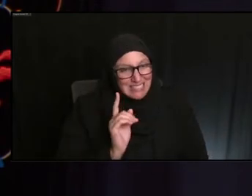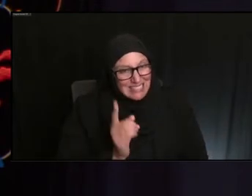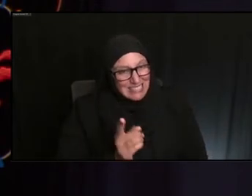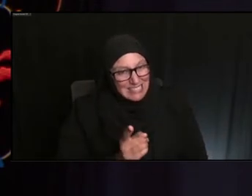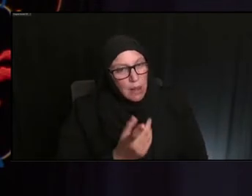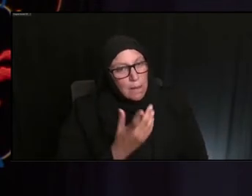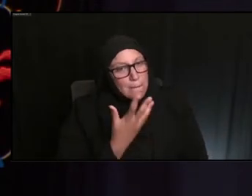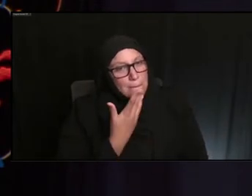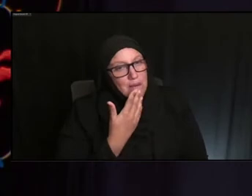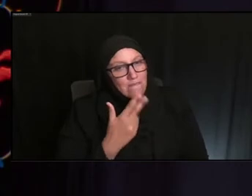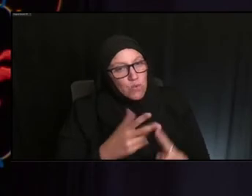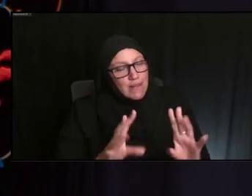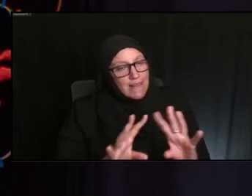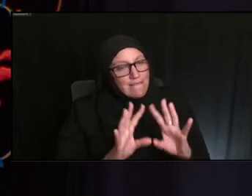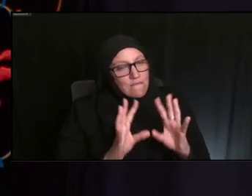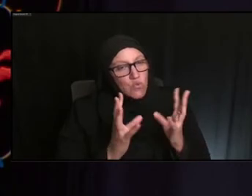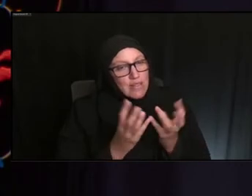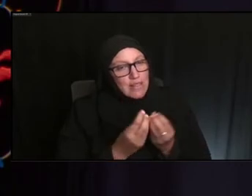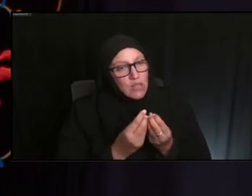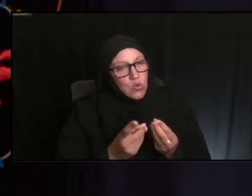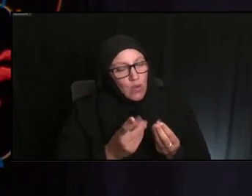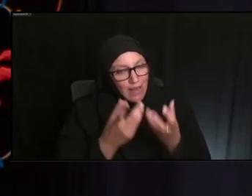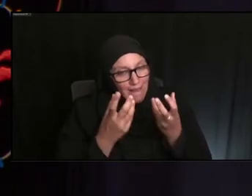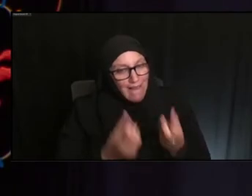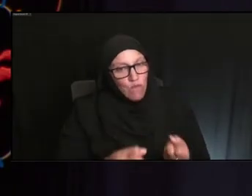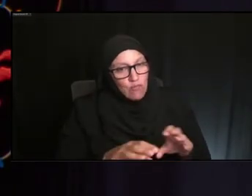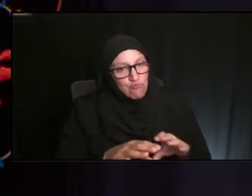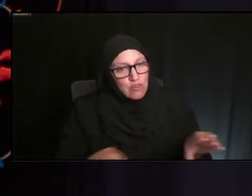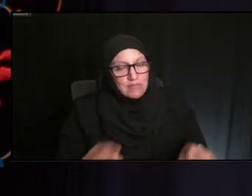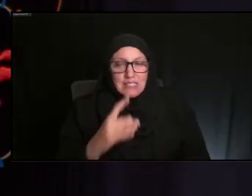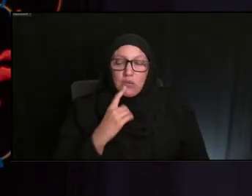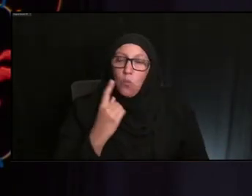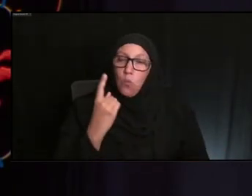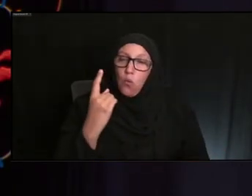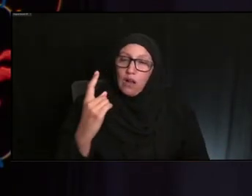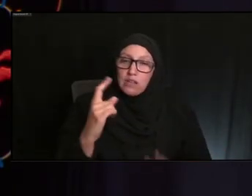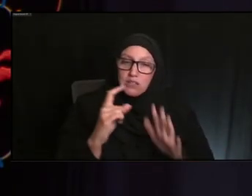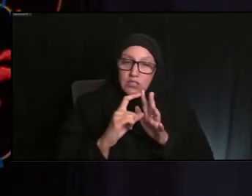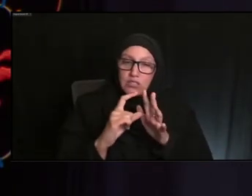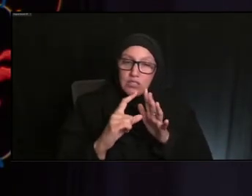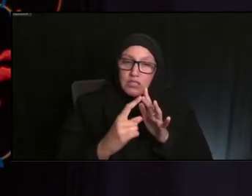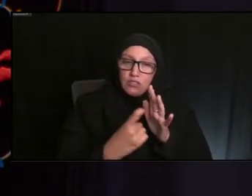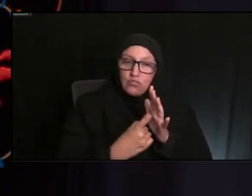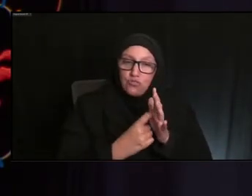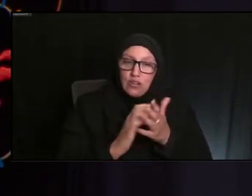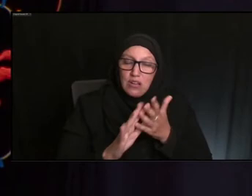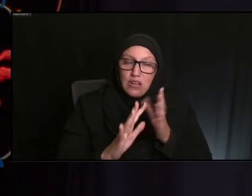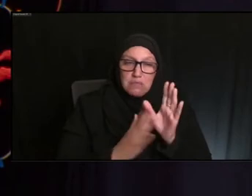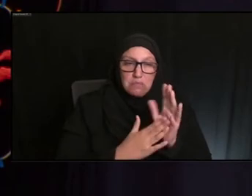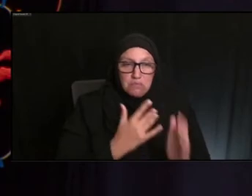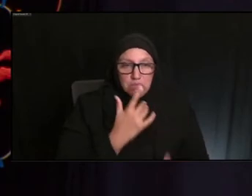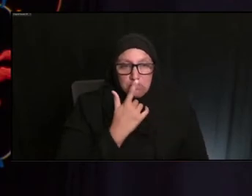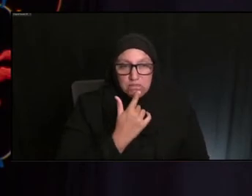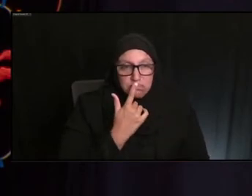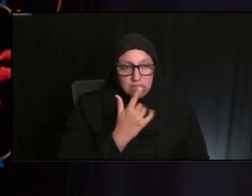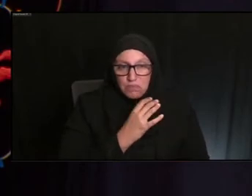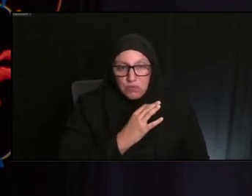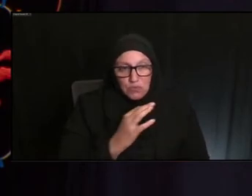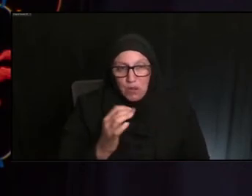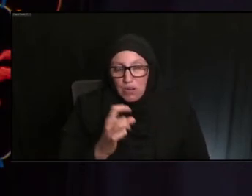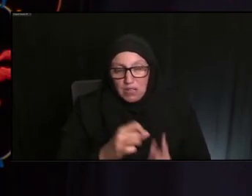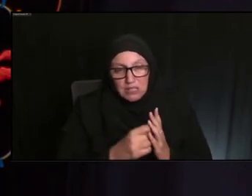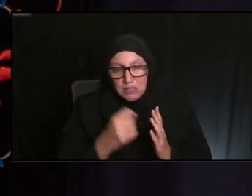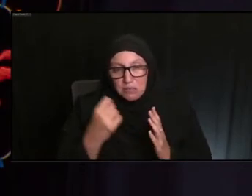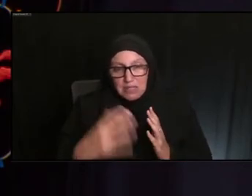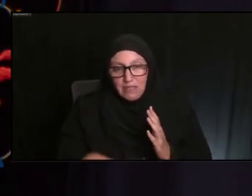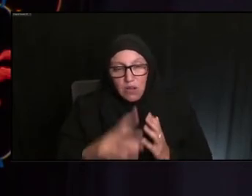for everything you've got? So he said, 1 dirham. You know, think about how expensive things have become. Sweet. He bought all the